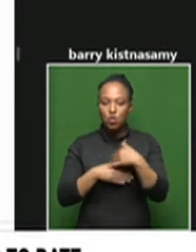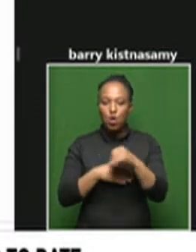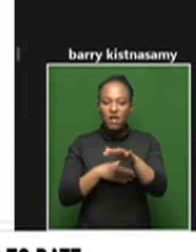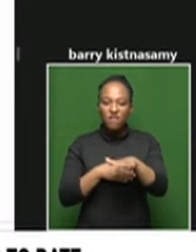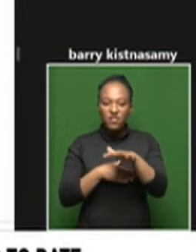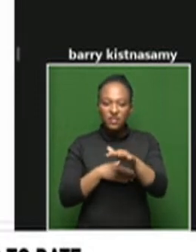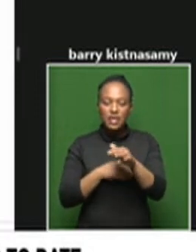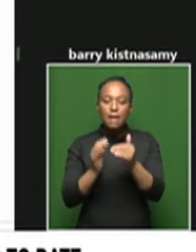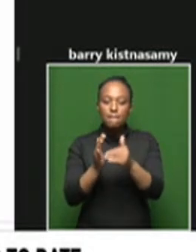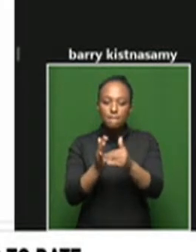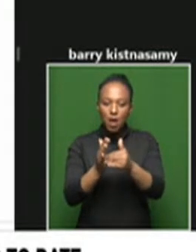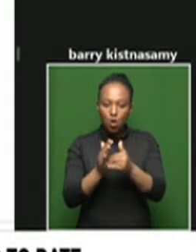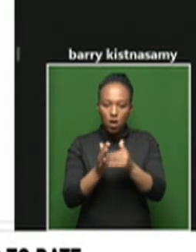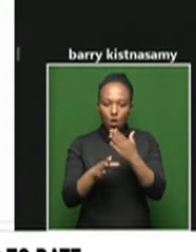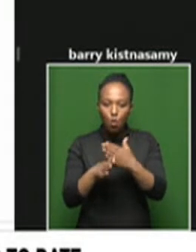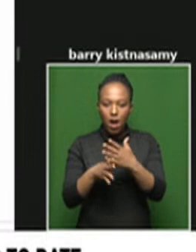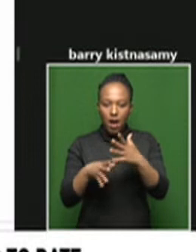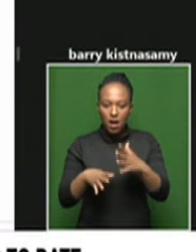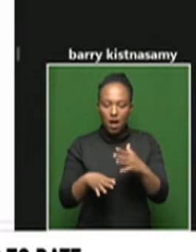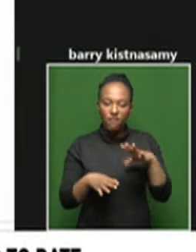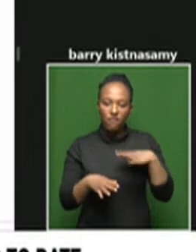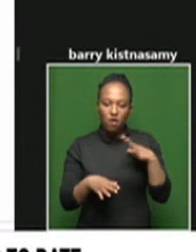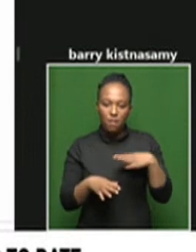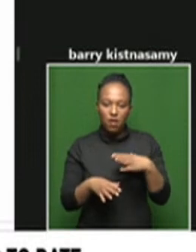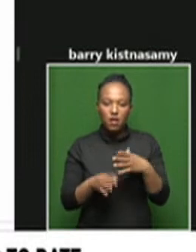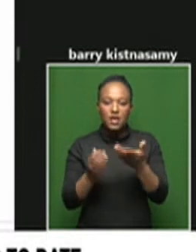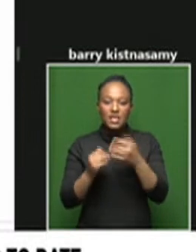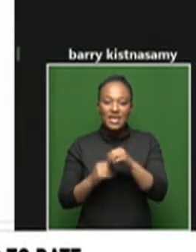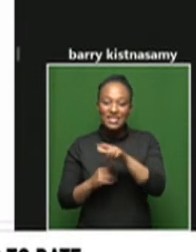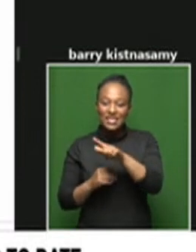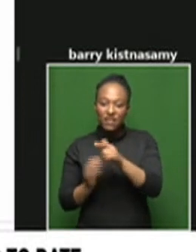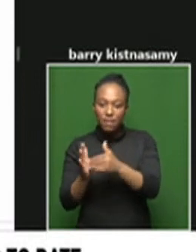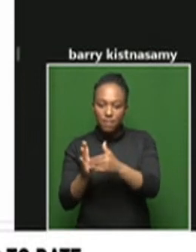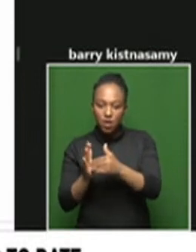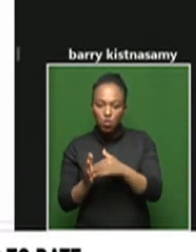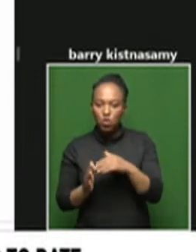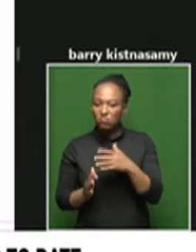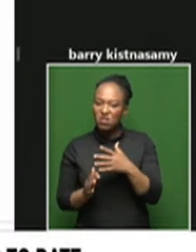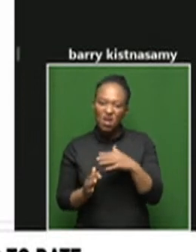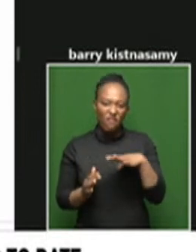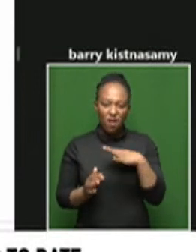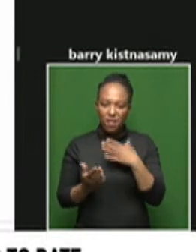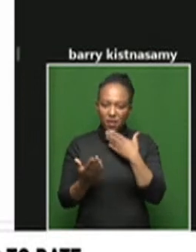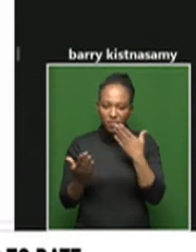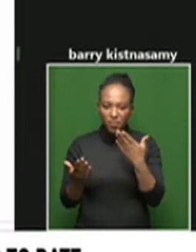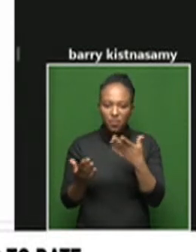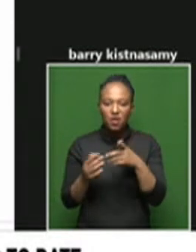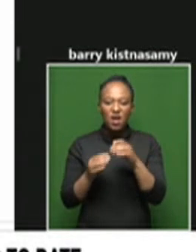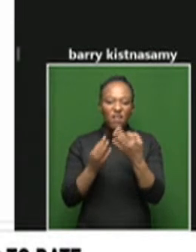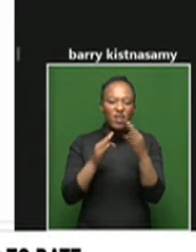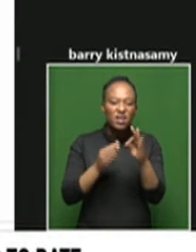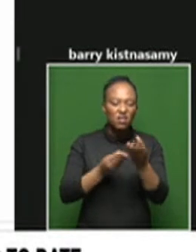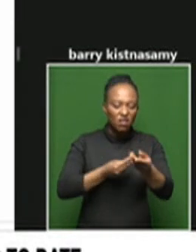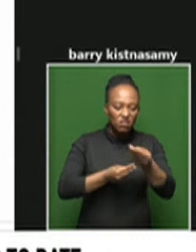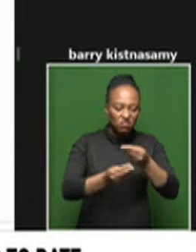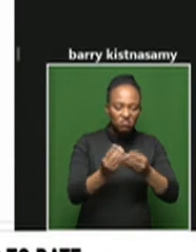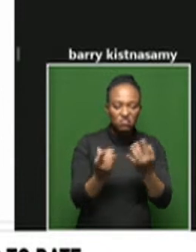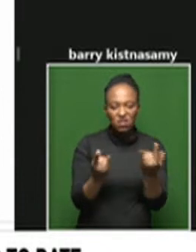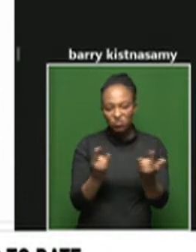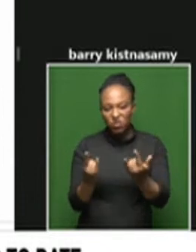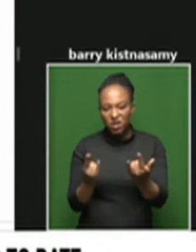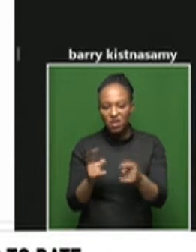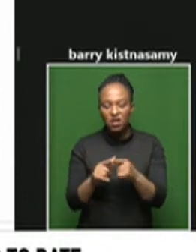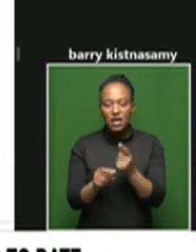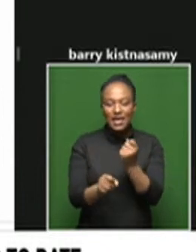workers in the formal economy and 7 million in the informal economy, like the waste recyclers, street traders,